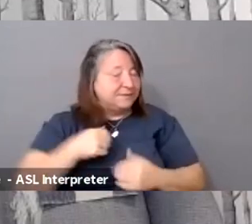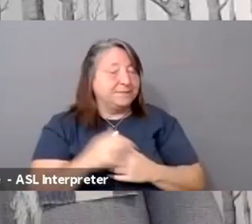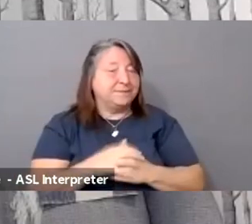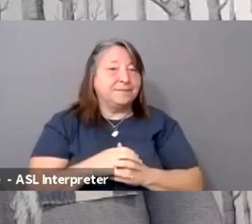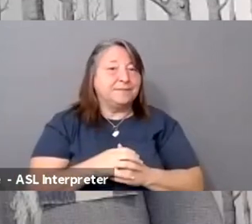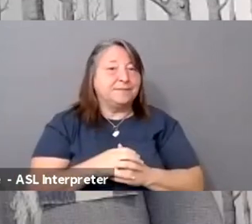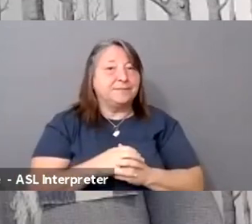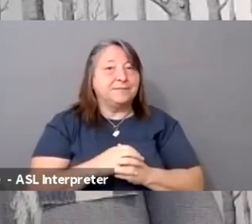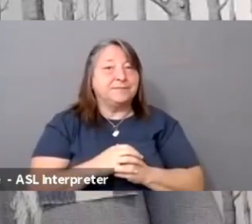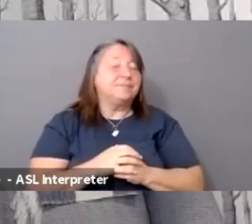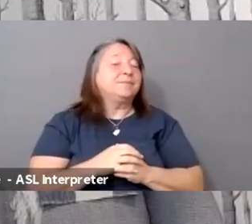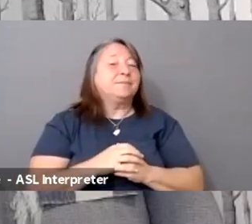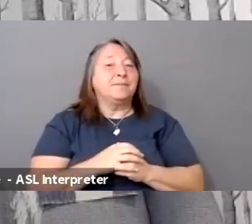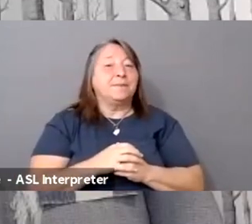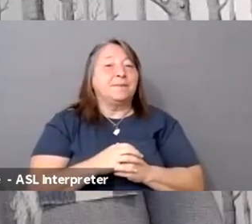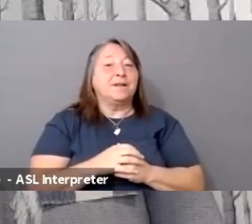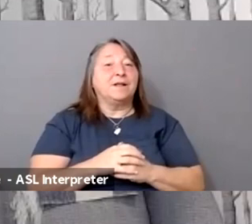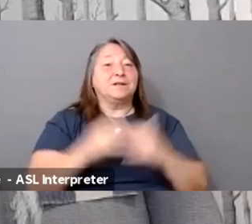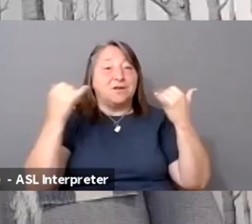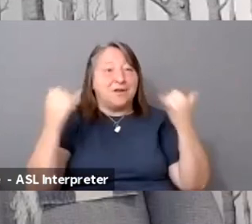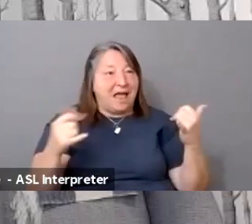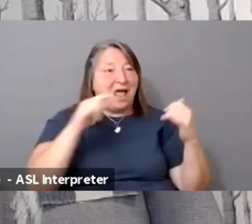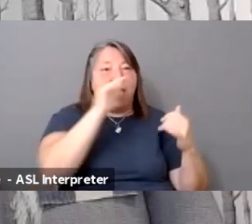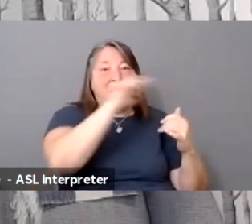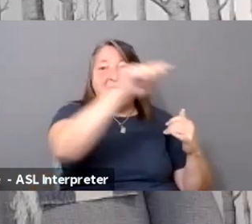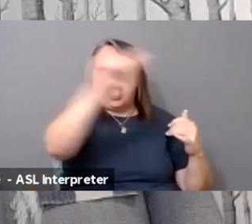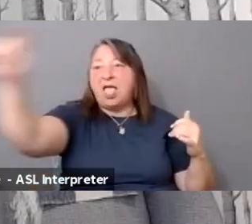all of this into our work, you know,